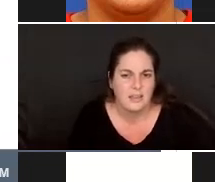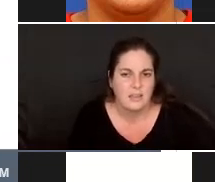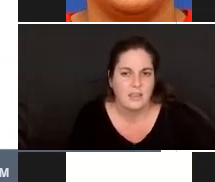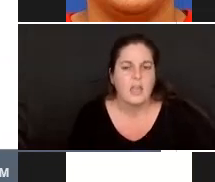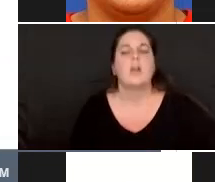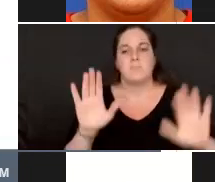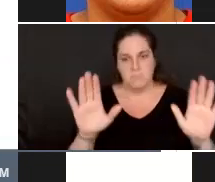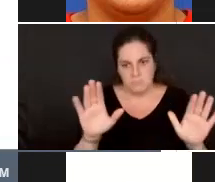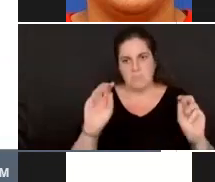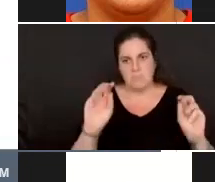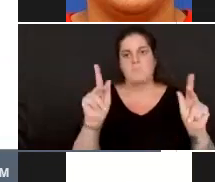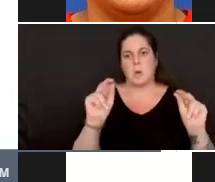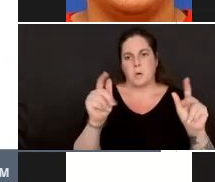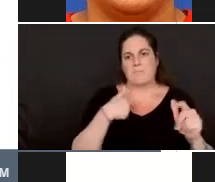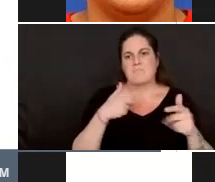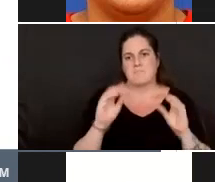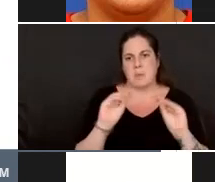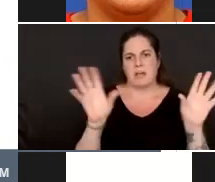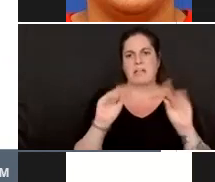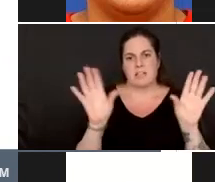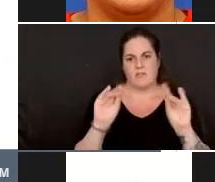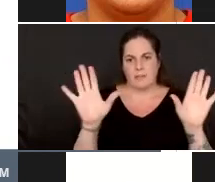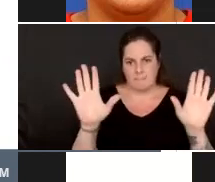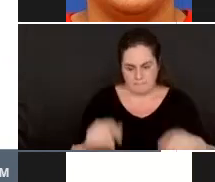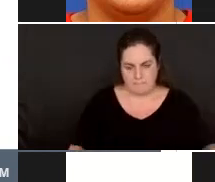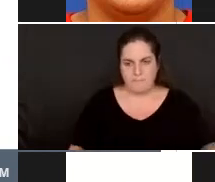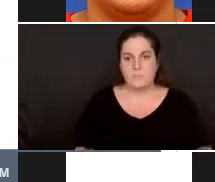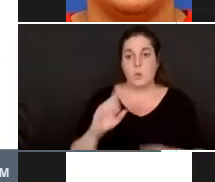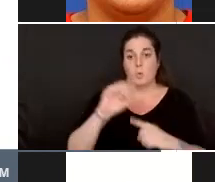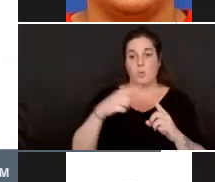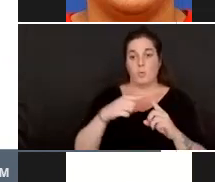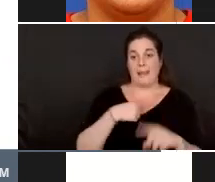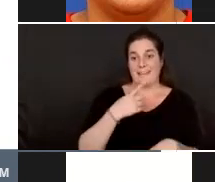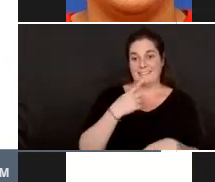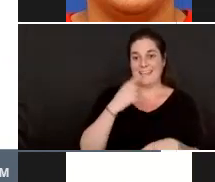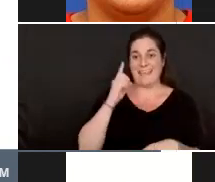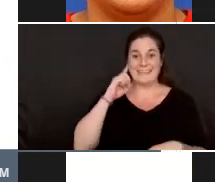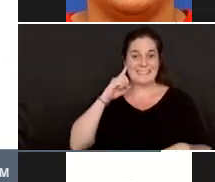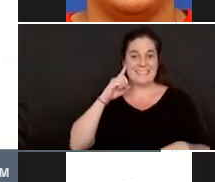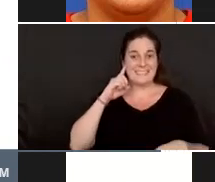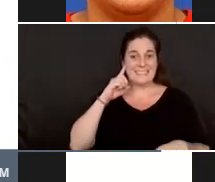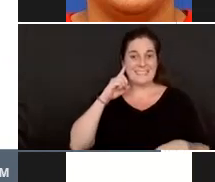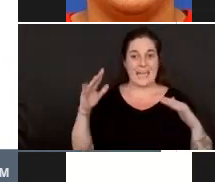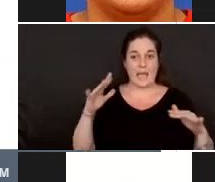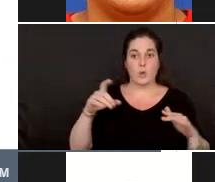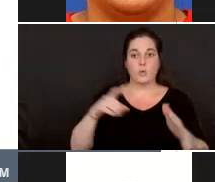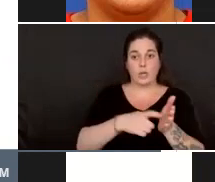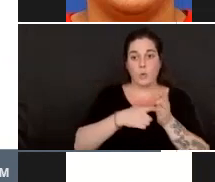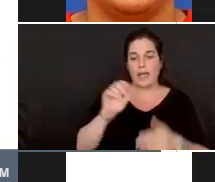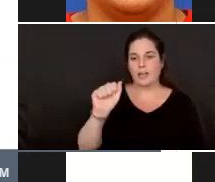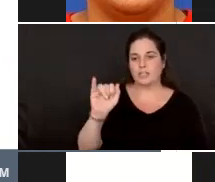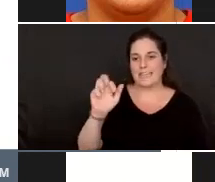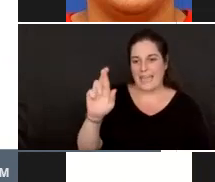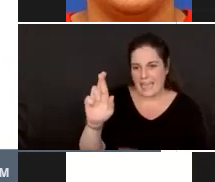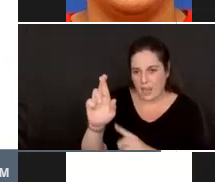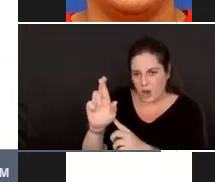let me clarify that. Let me clarify that. When I say sound has to have air, actually